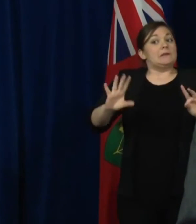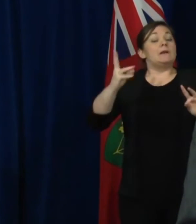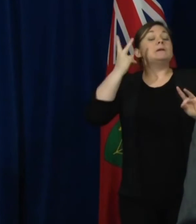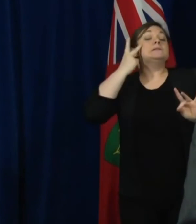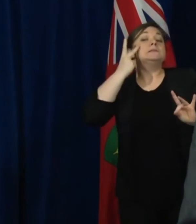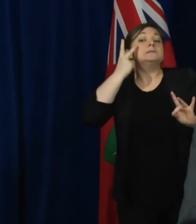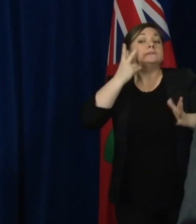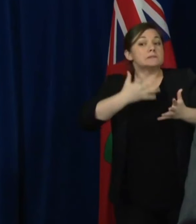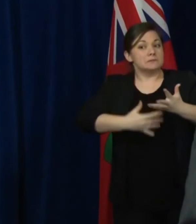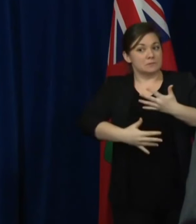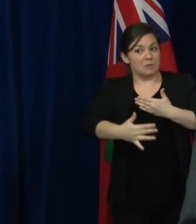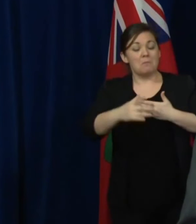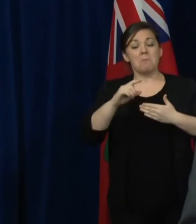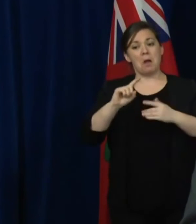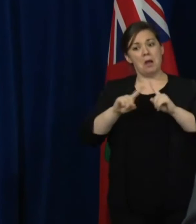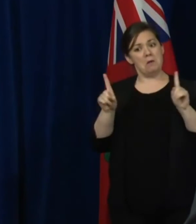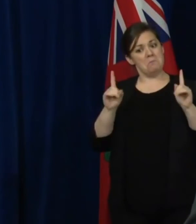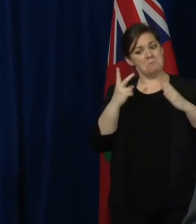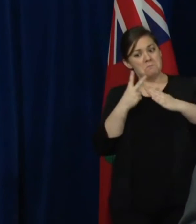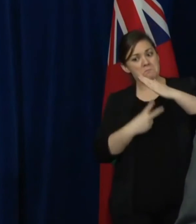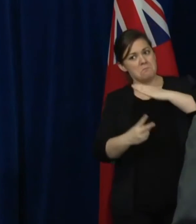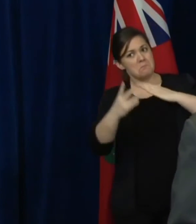going to have to adjust them. And I'll just